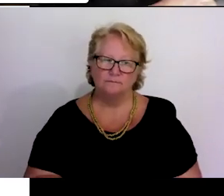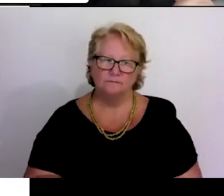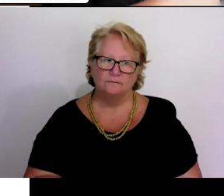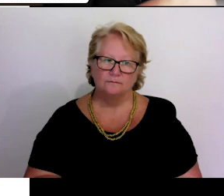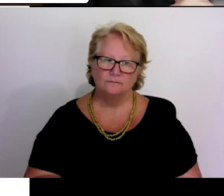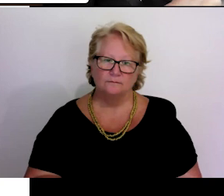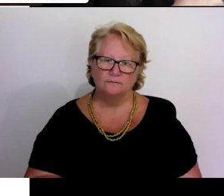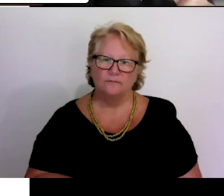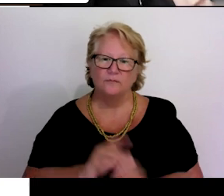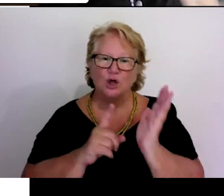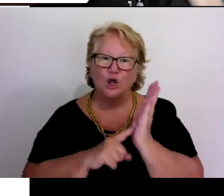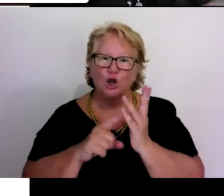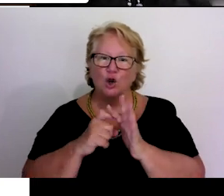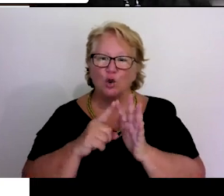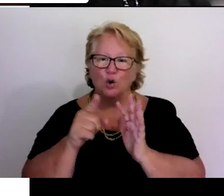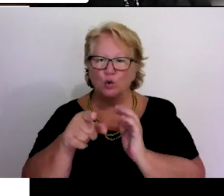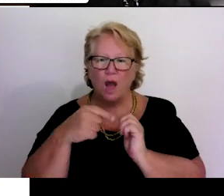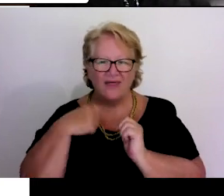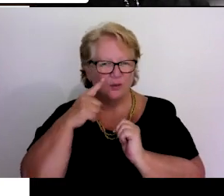Luke, I think you know what the Charter says,